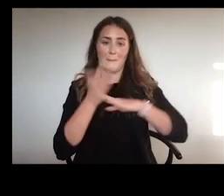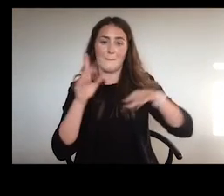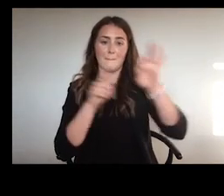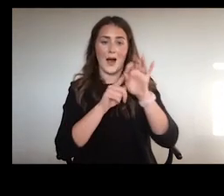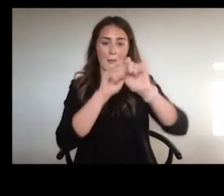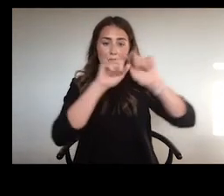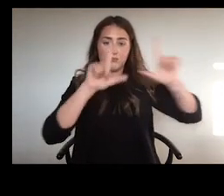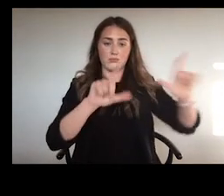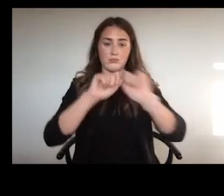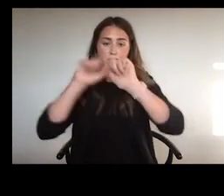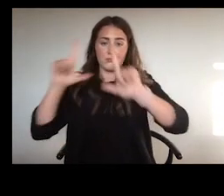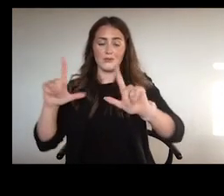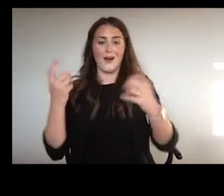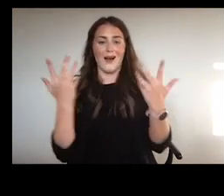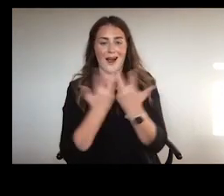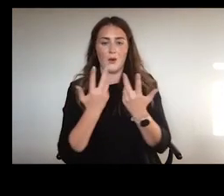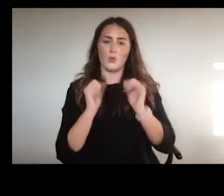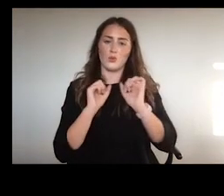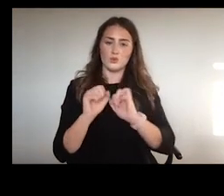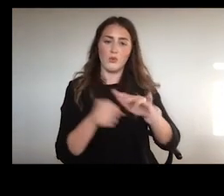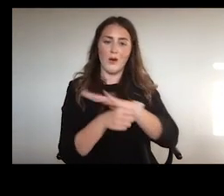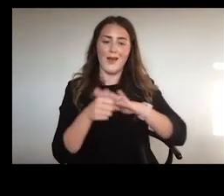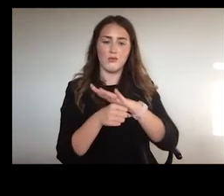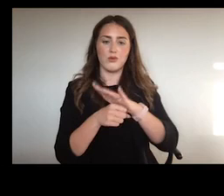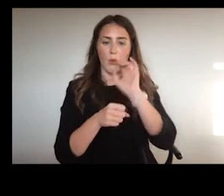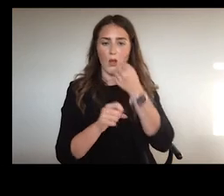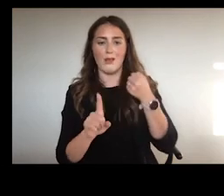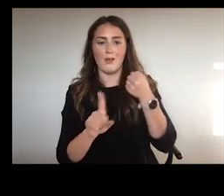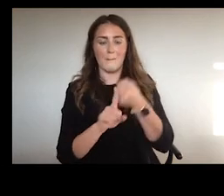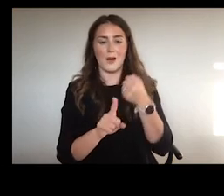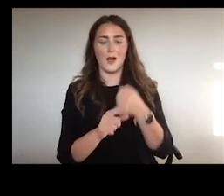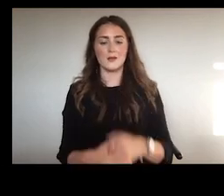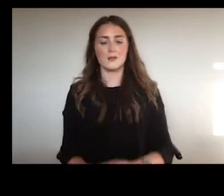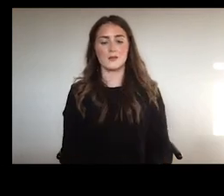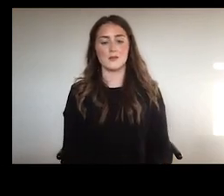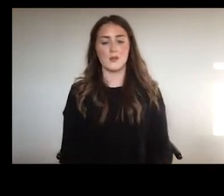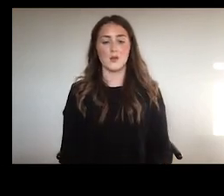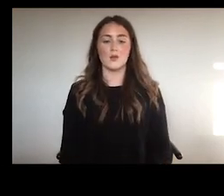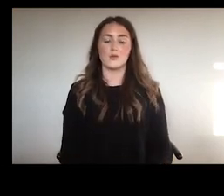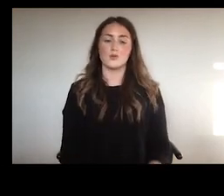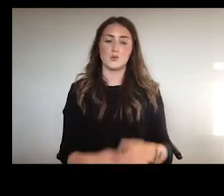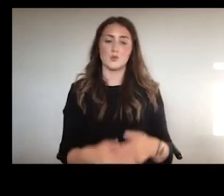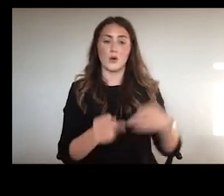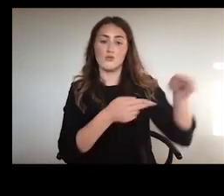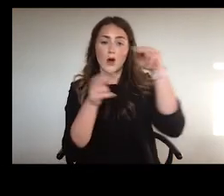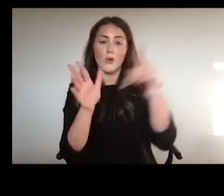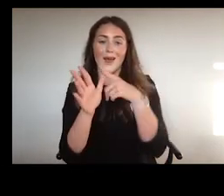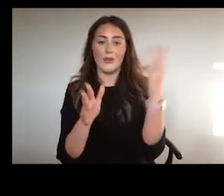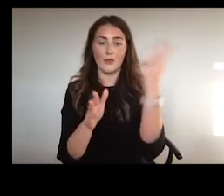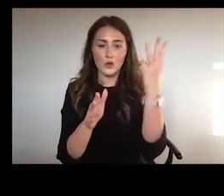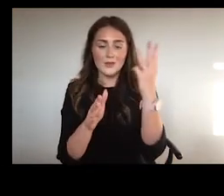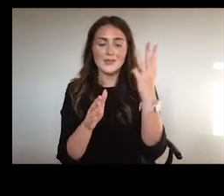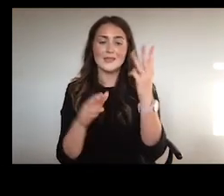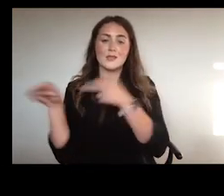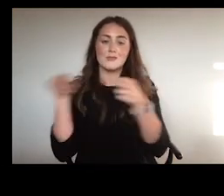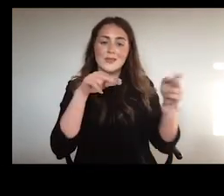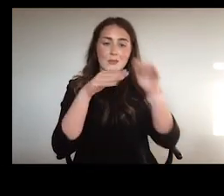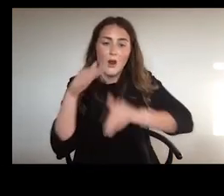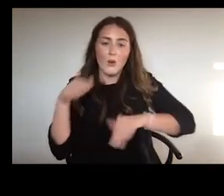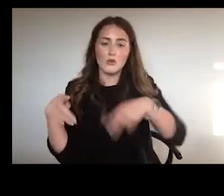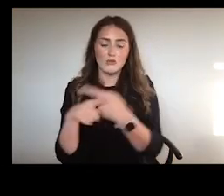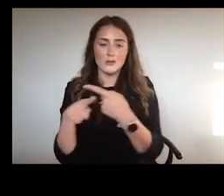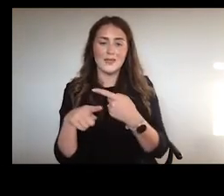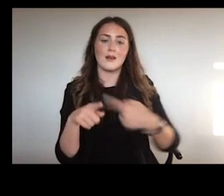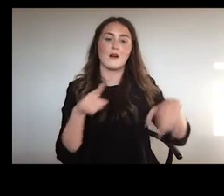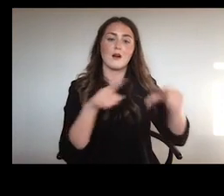In our operations update, you can find the precise maps of the impacts in your area, but to summarize, on many roads surrounding the crossing, such